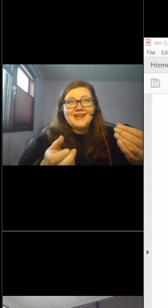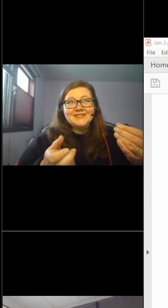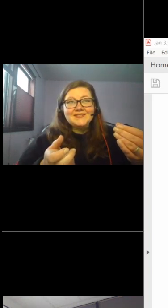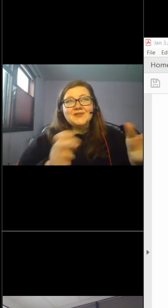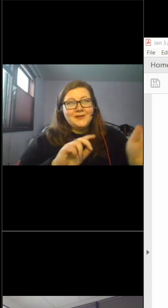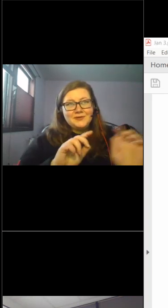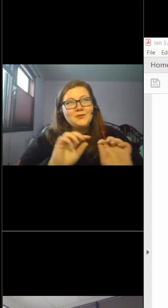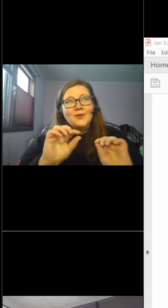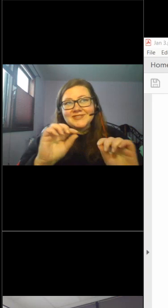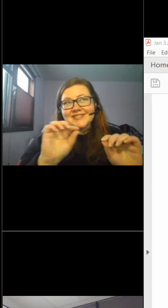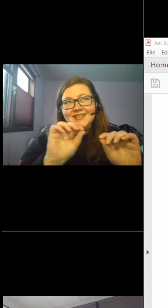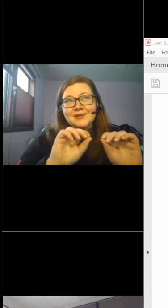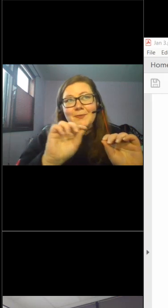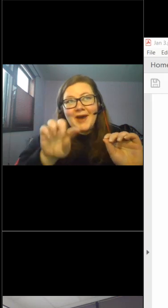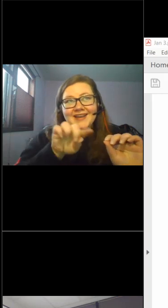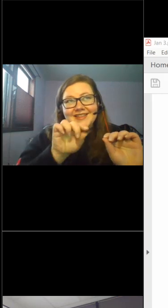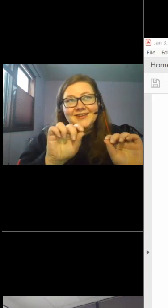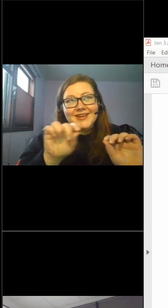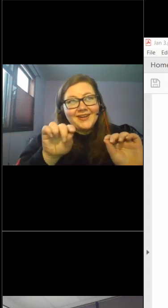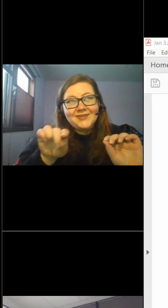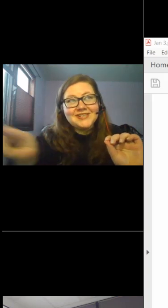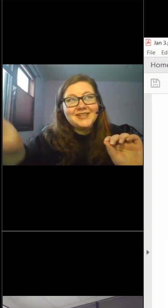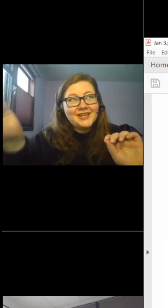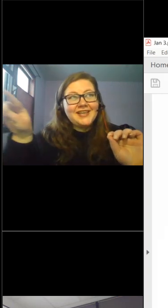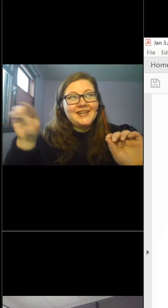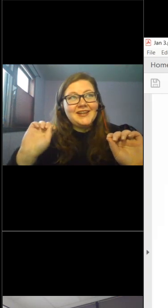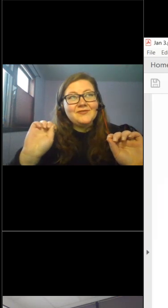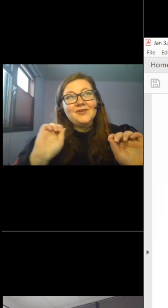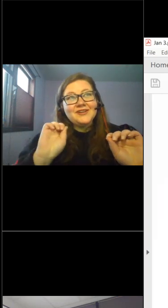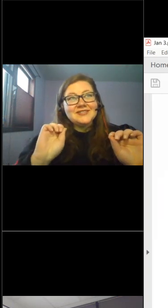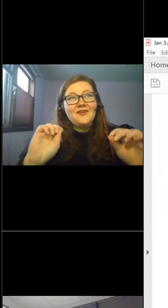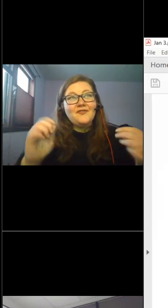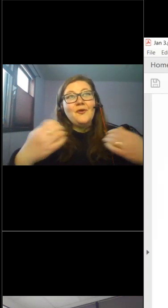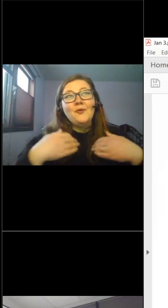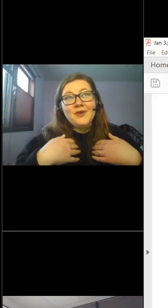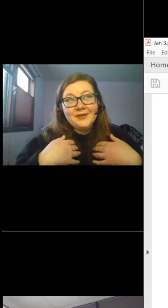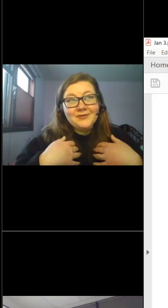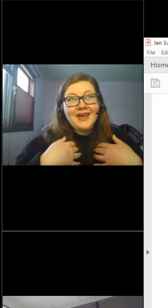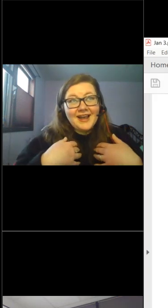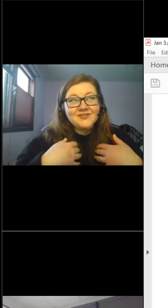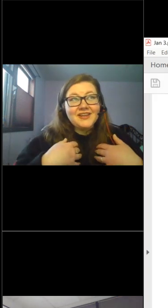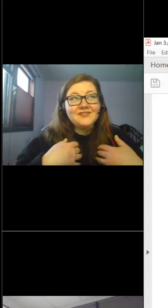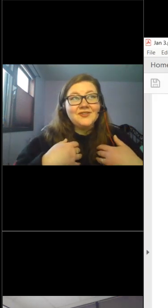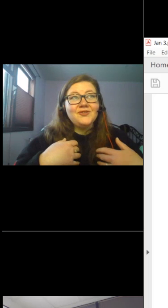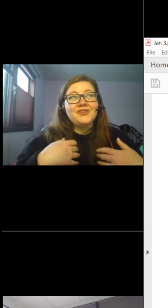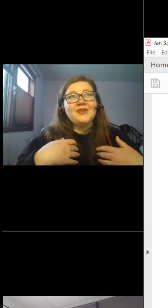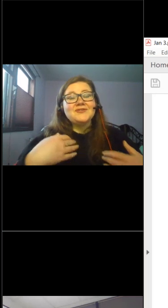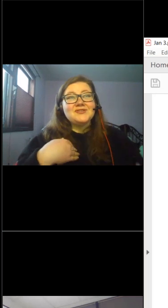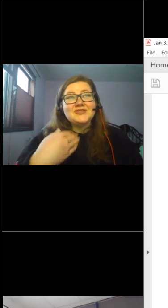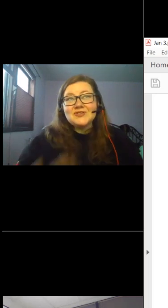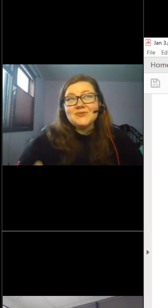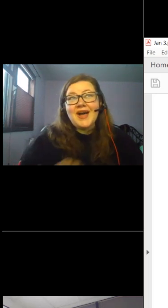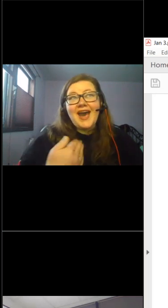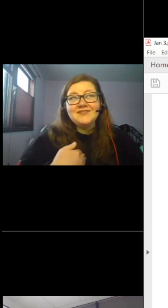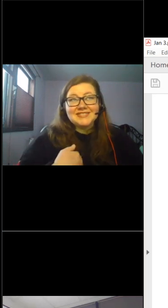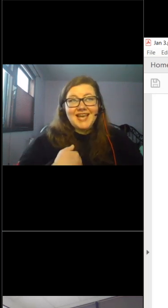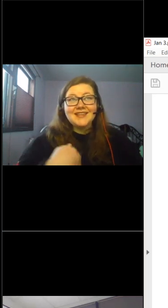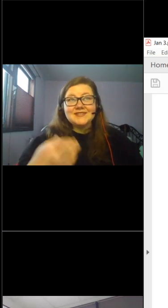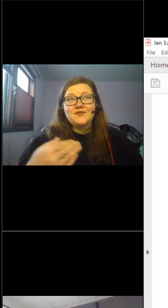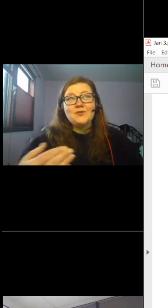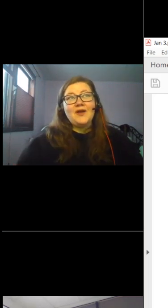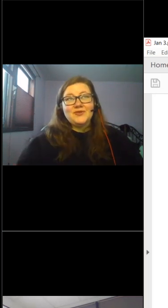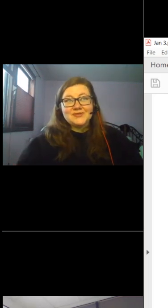self-enrollment classes. Like you won't see the little arrow to click in and enroll yourself. We will have to enroll you. So you will have to